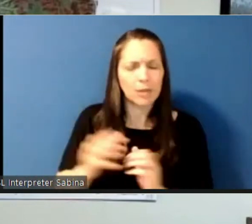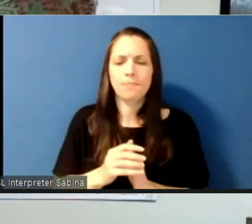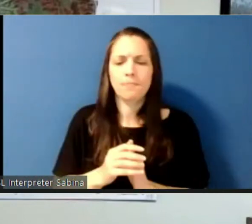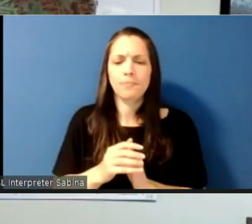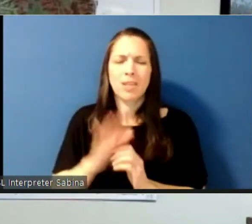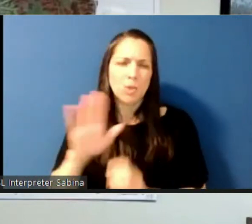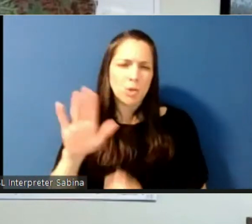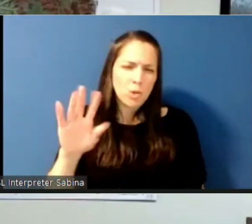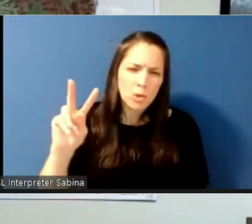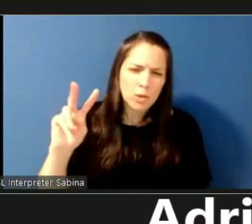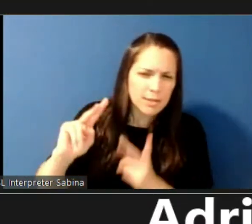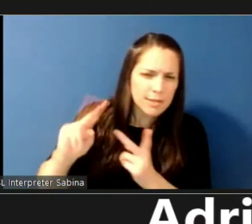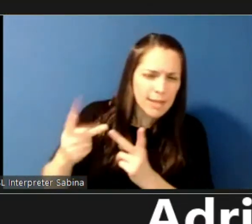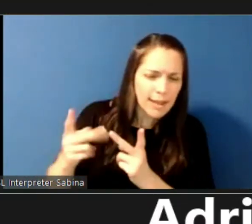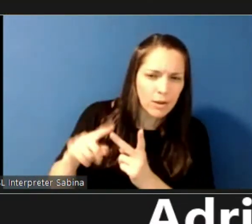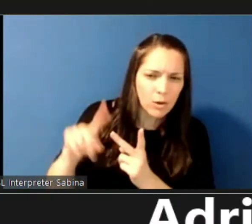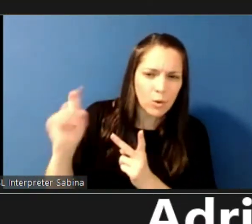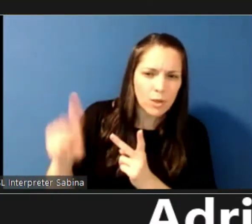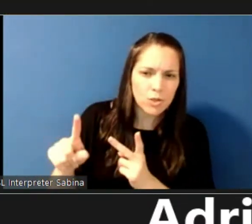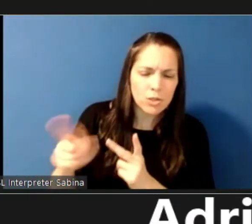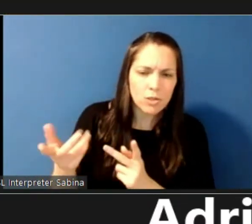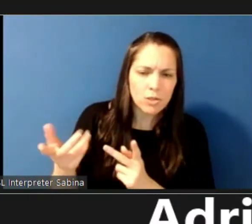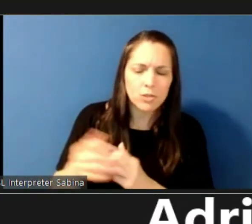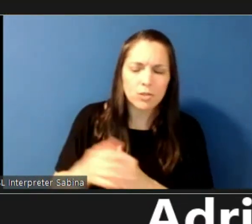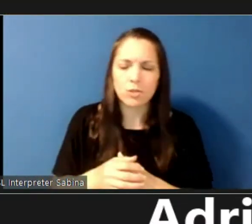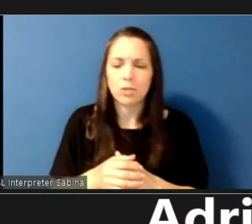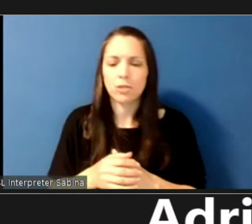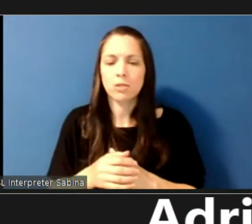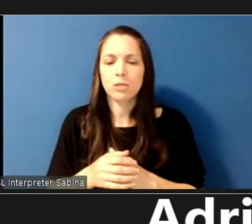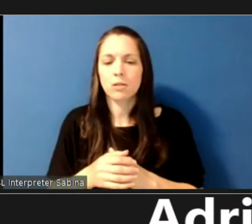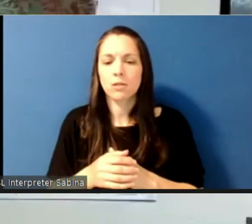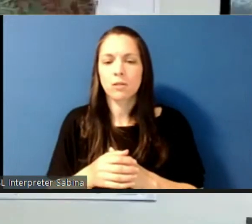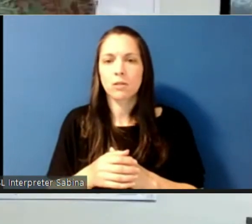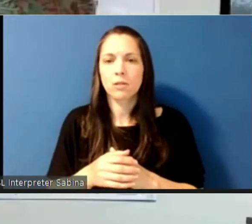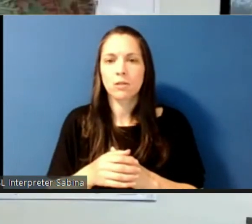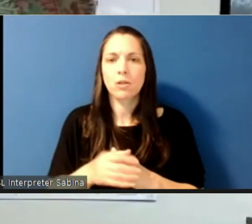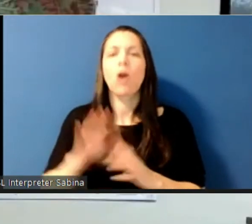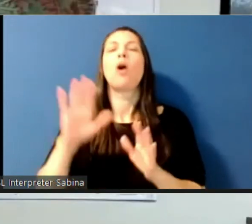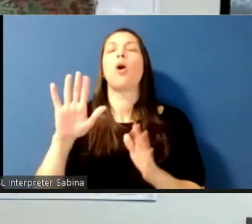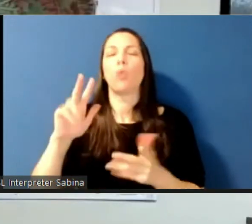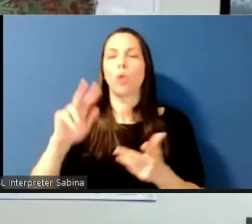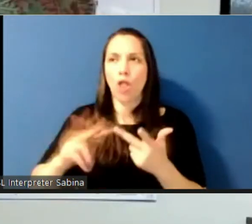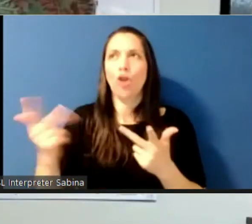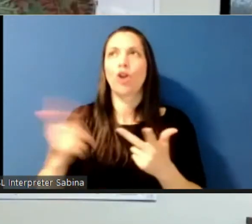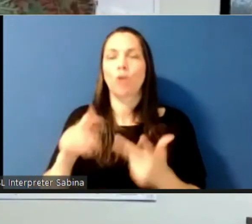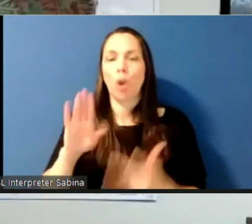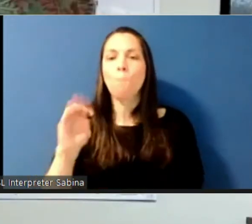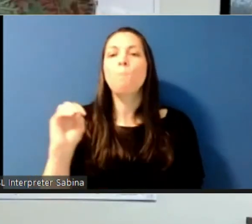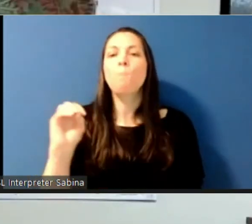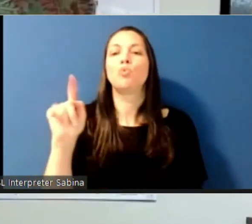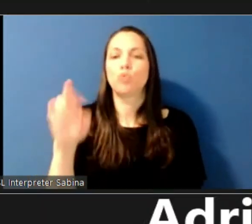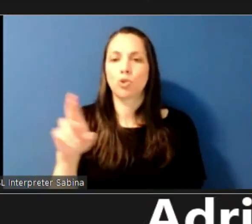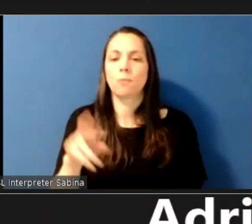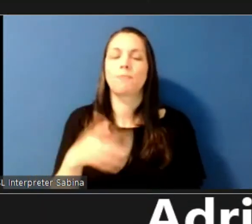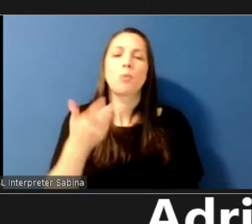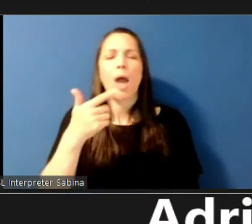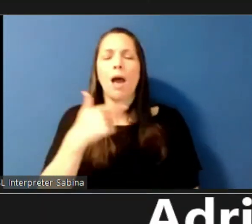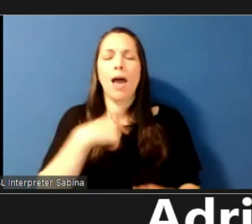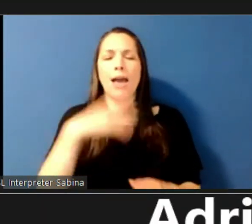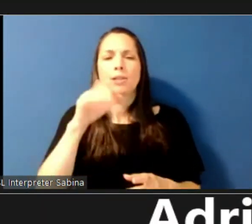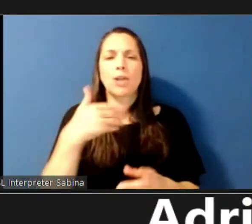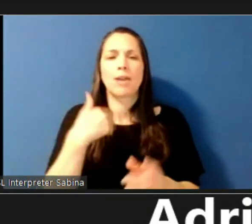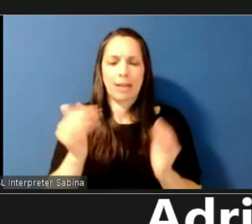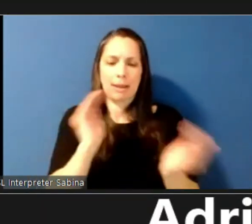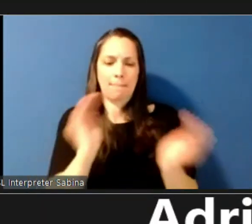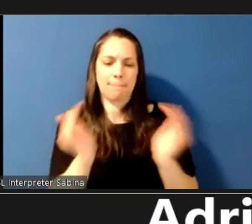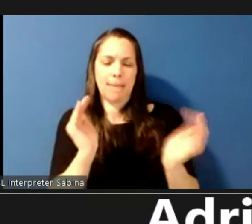question? The second part was that, so it was boosters. Well, I guess I'm asking if you have a comparison between the Delta variant